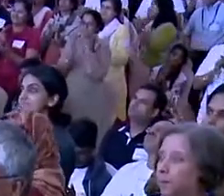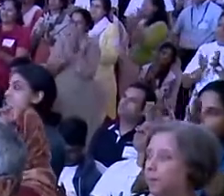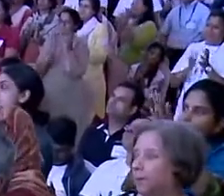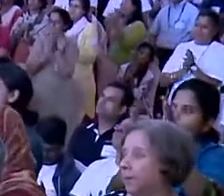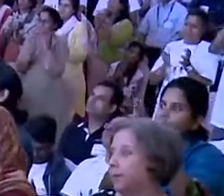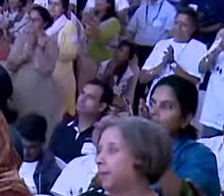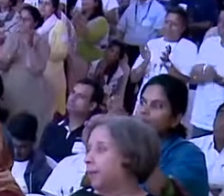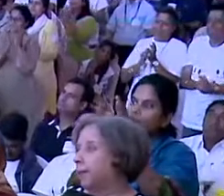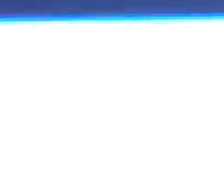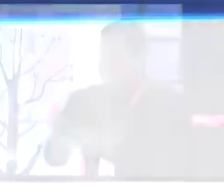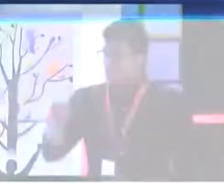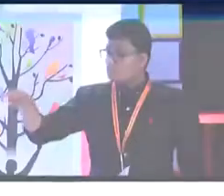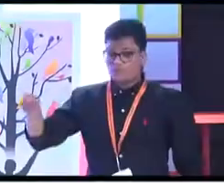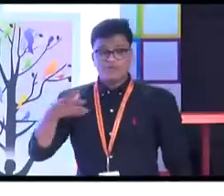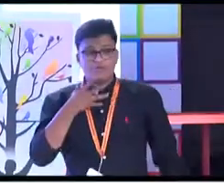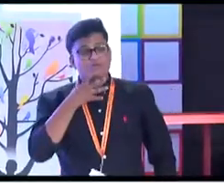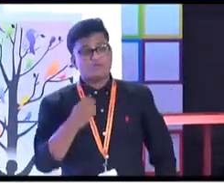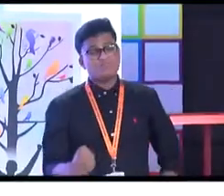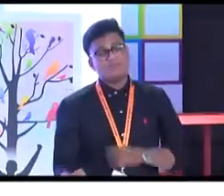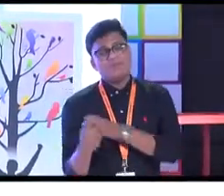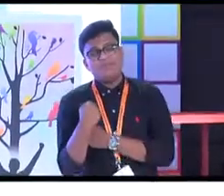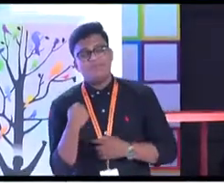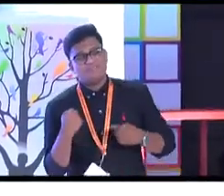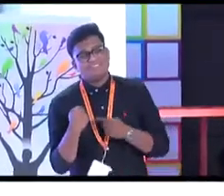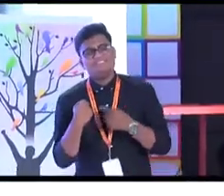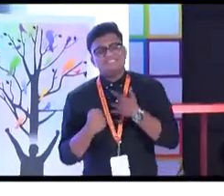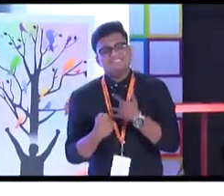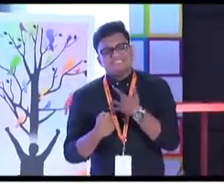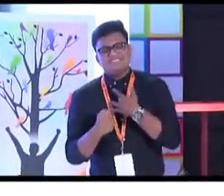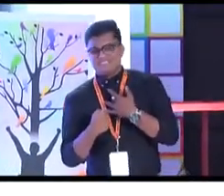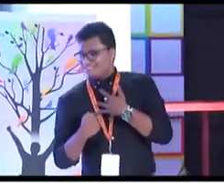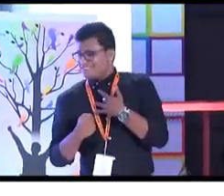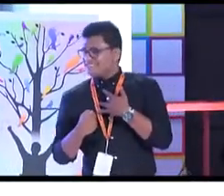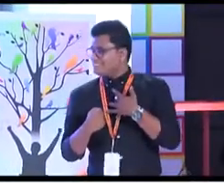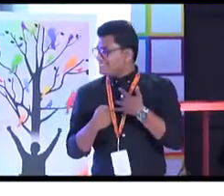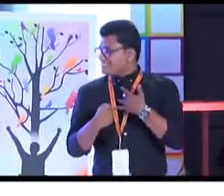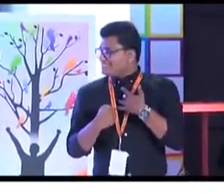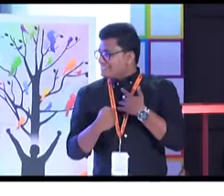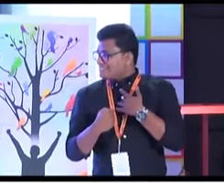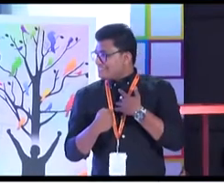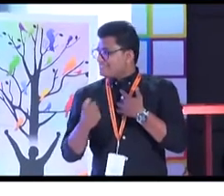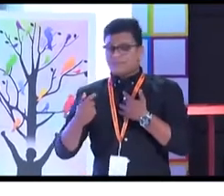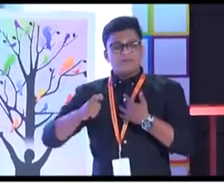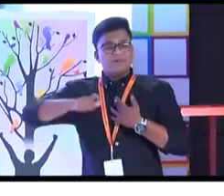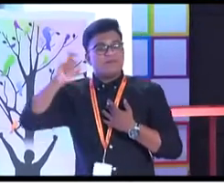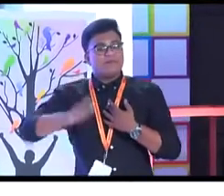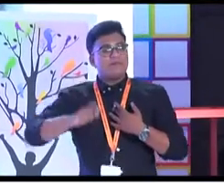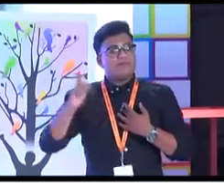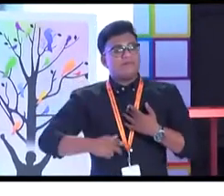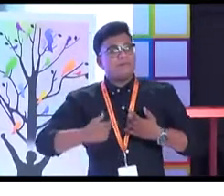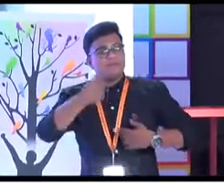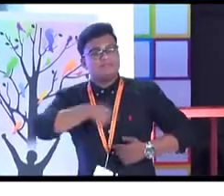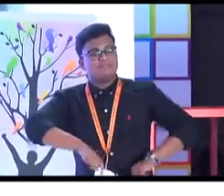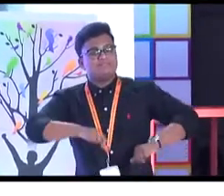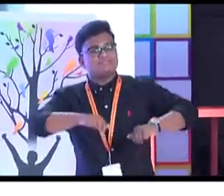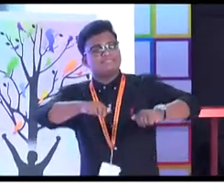This is the real strength. This is the real strength what made Sai Kaustuv today strong and successful.